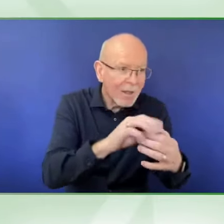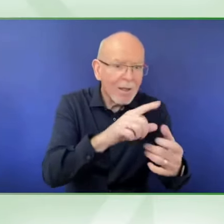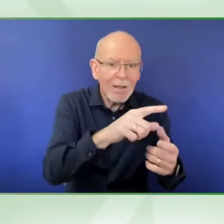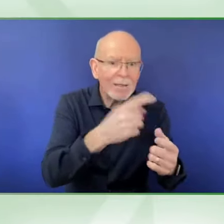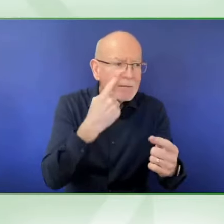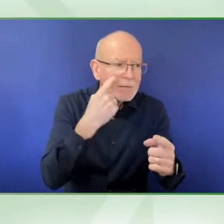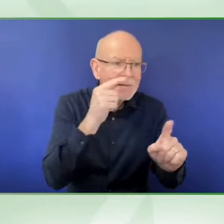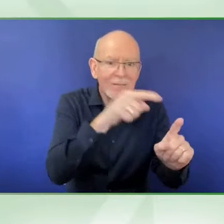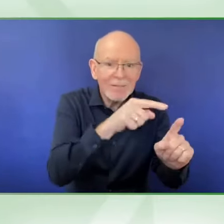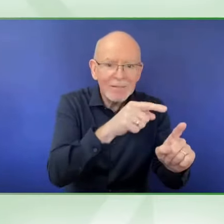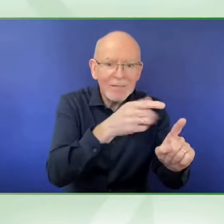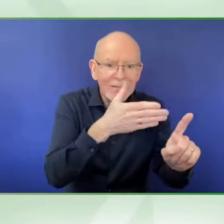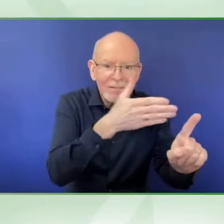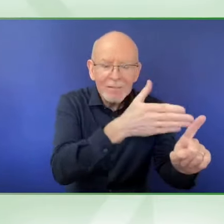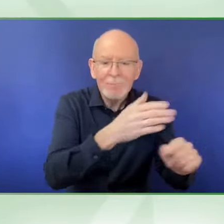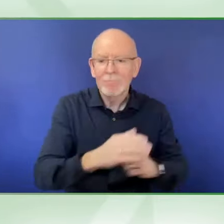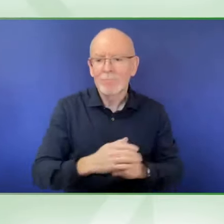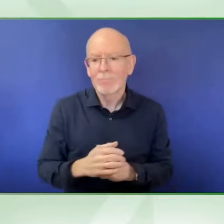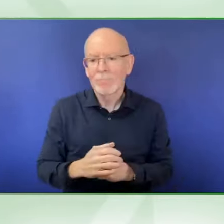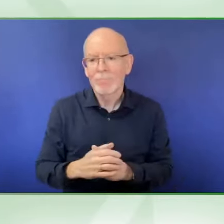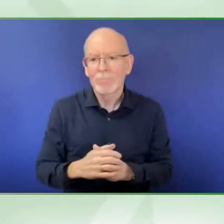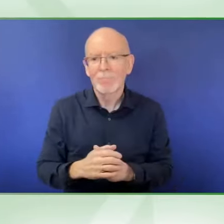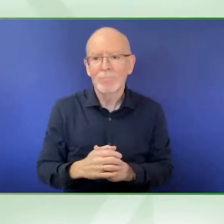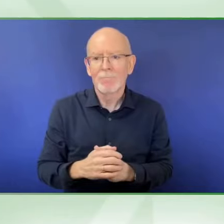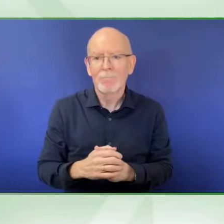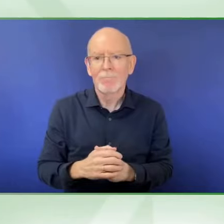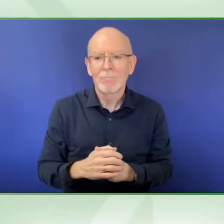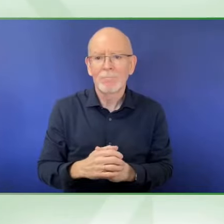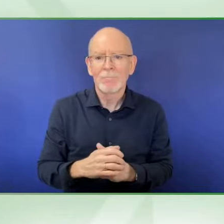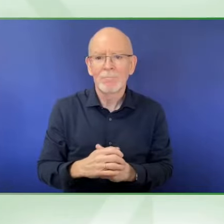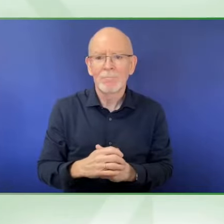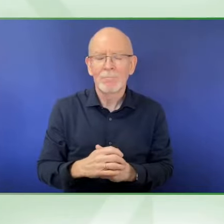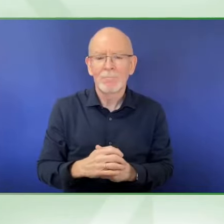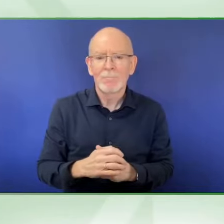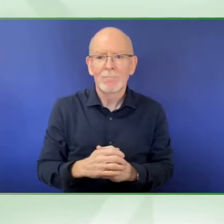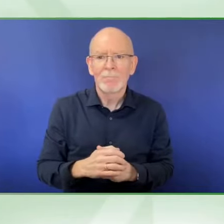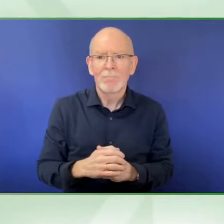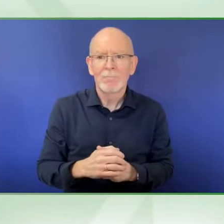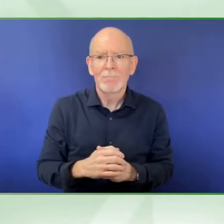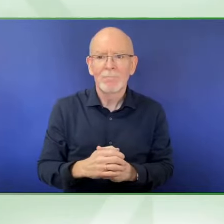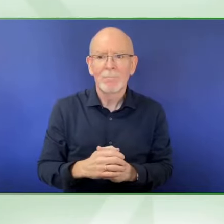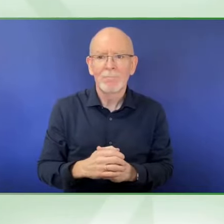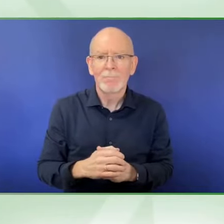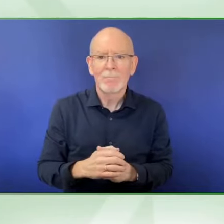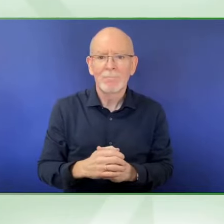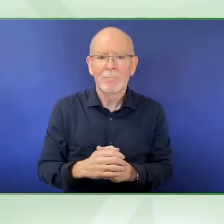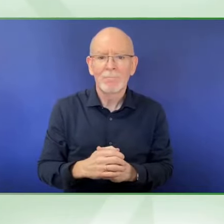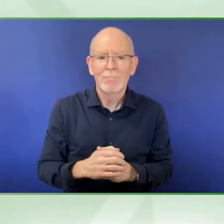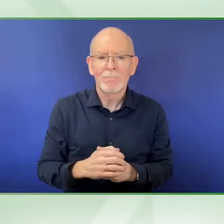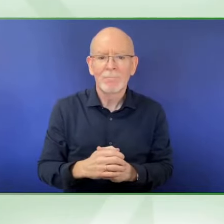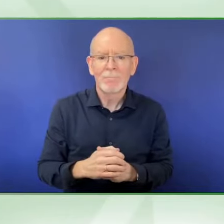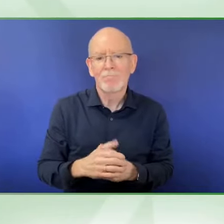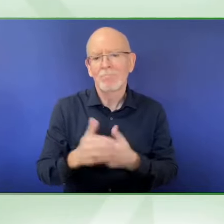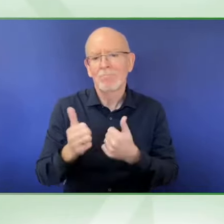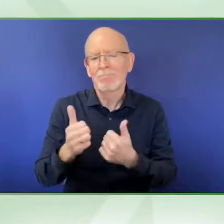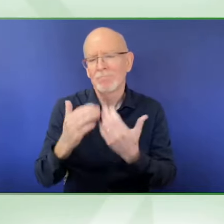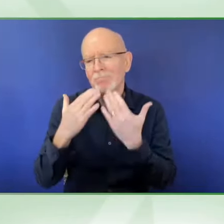could you perhaps tell us more about the national policies that the Chilean government is implementing